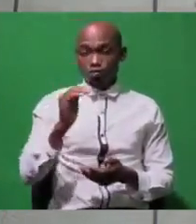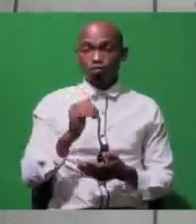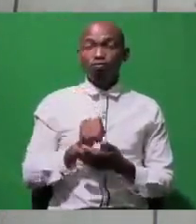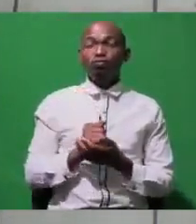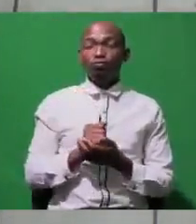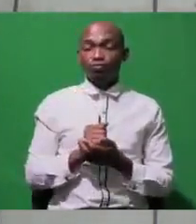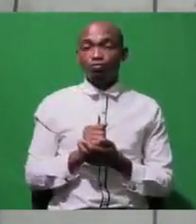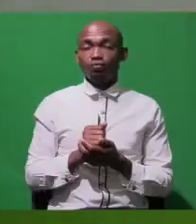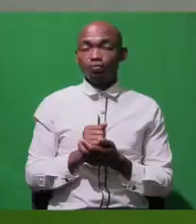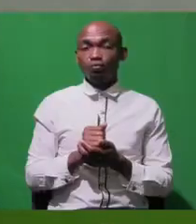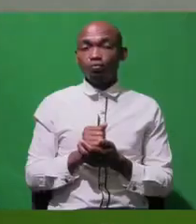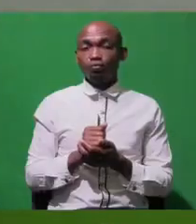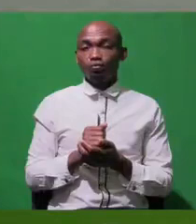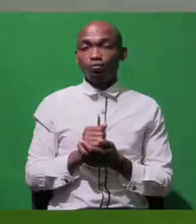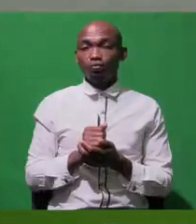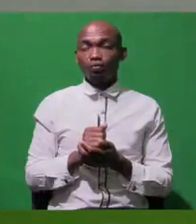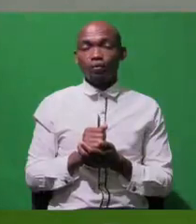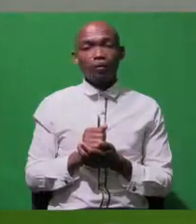Okay.